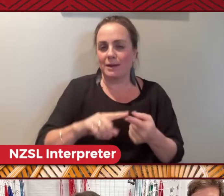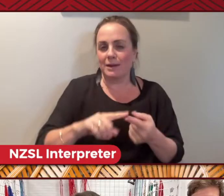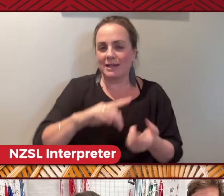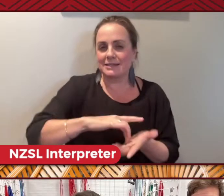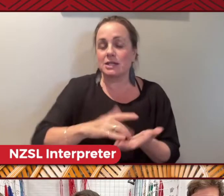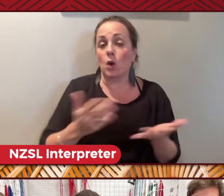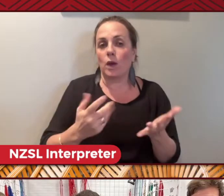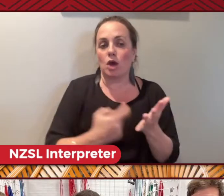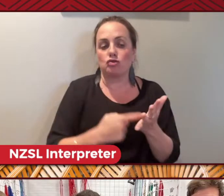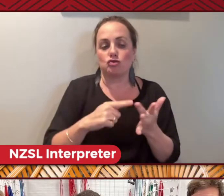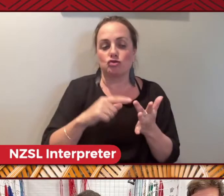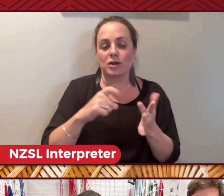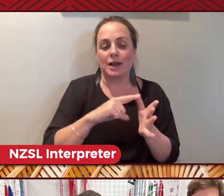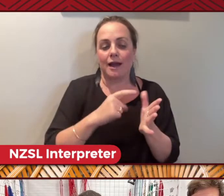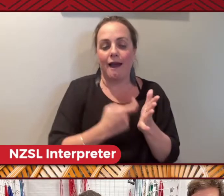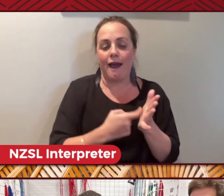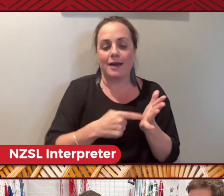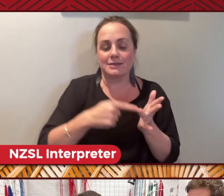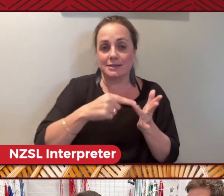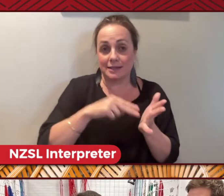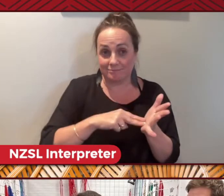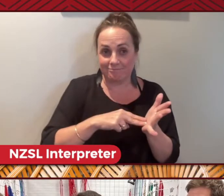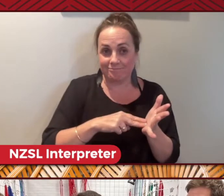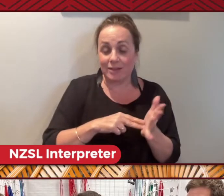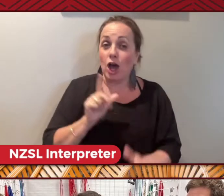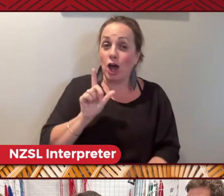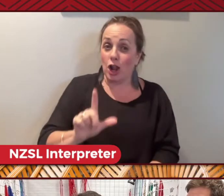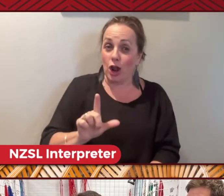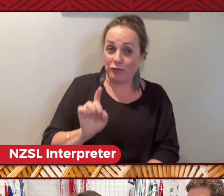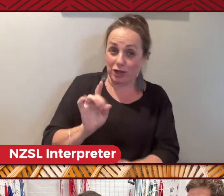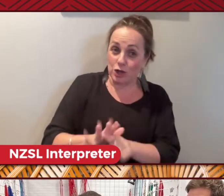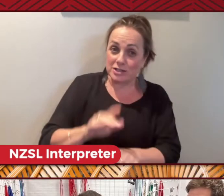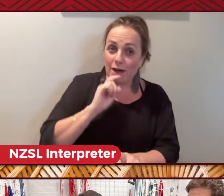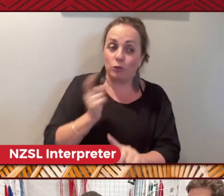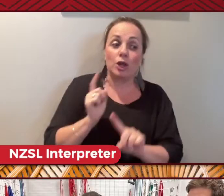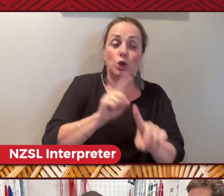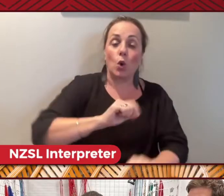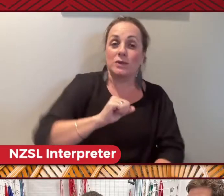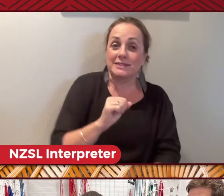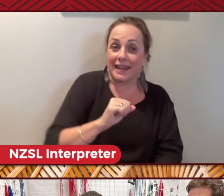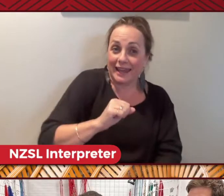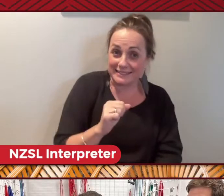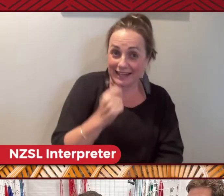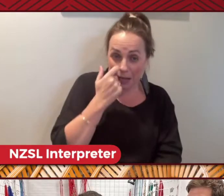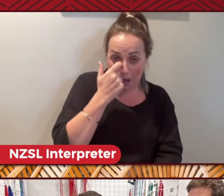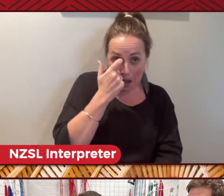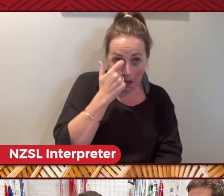Riccarton. And then Lauren's going to be, heading down to Dunedin from